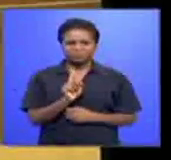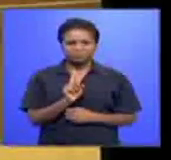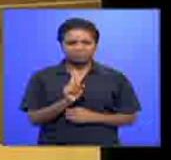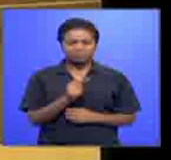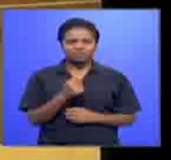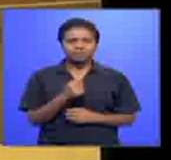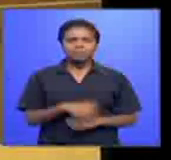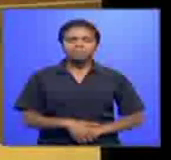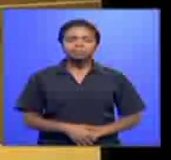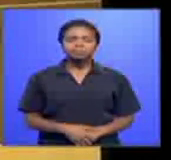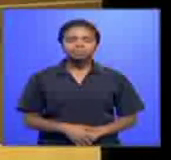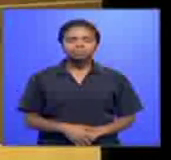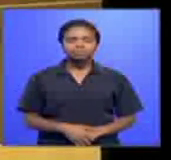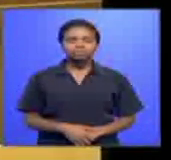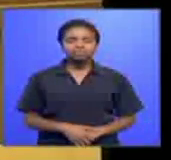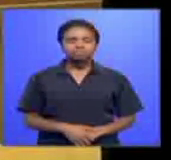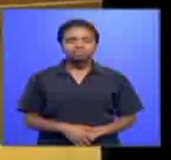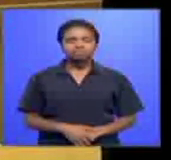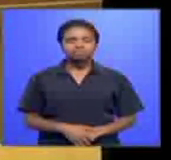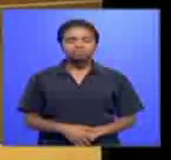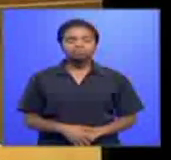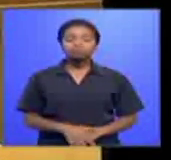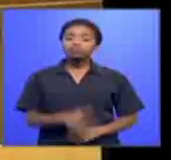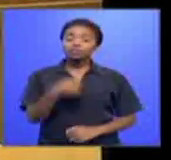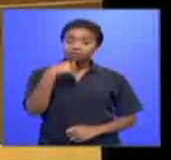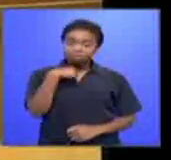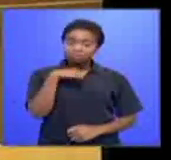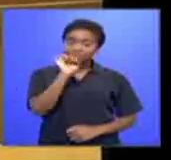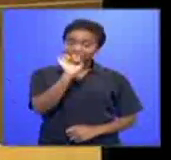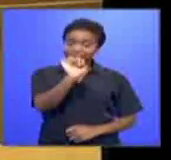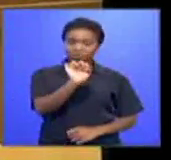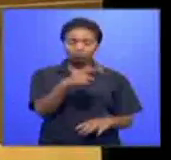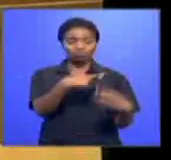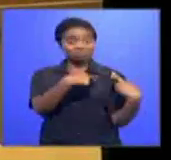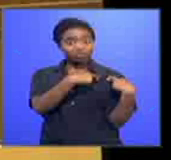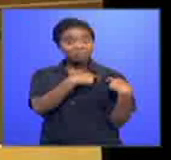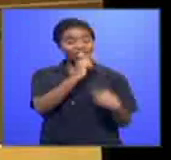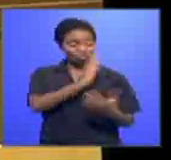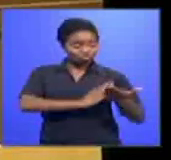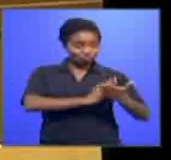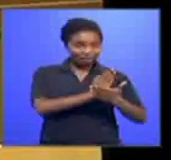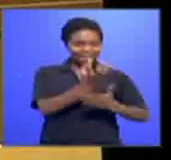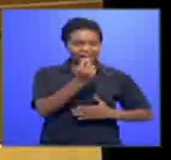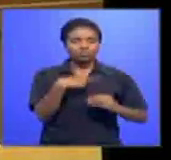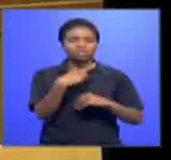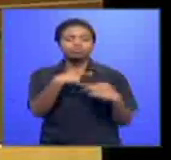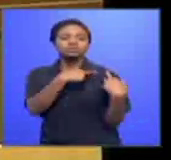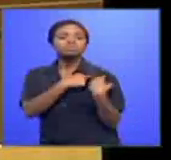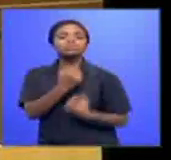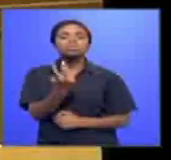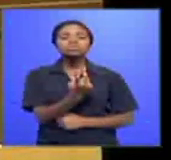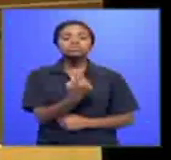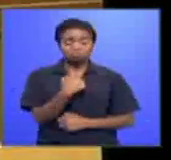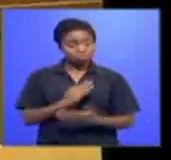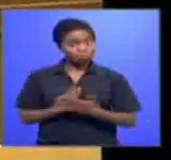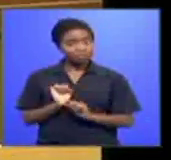We are duty bound to uphold, defend, and respect the Constitution as